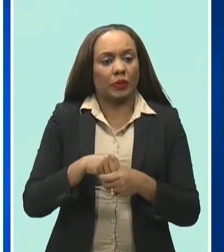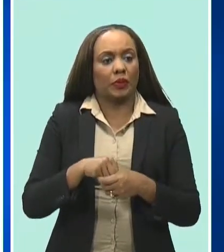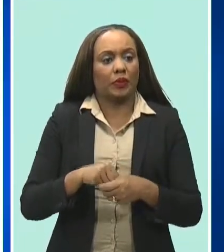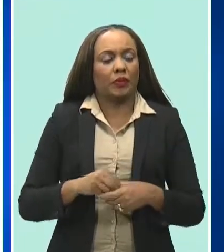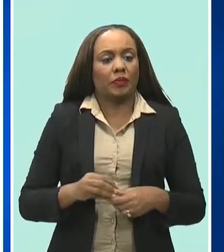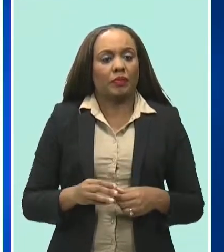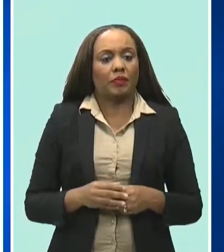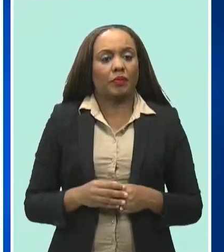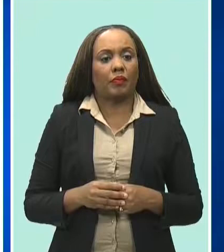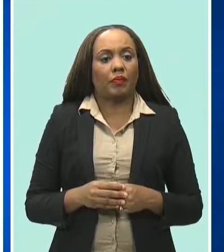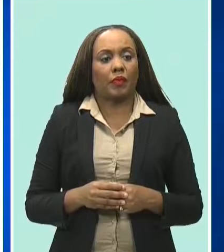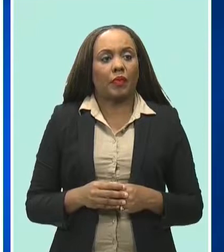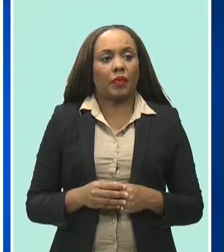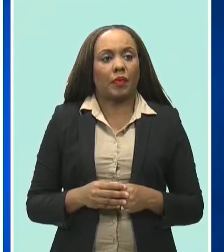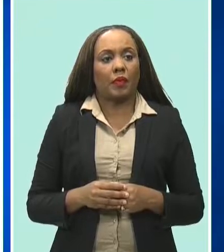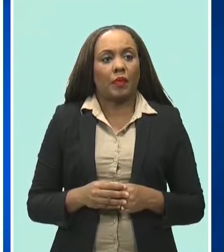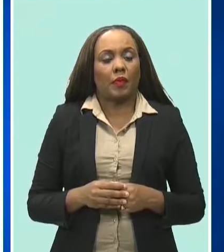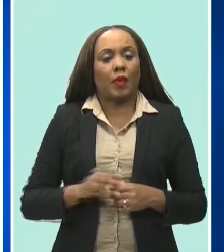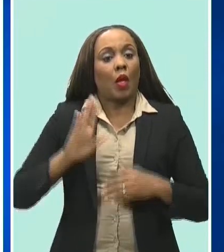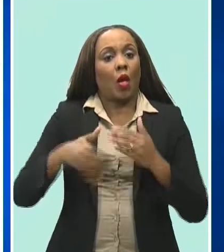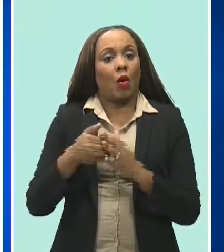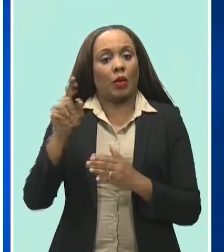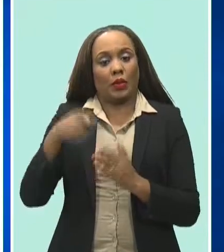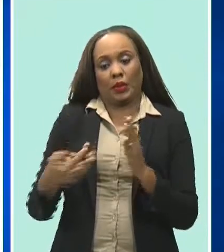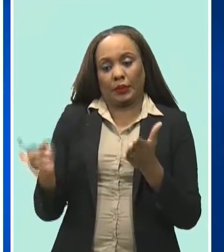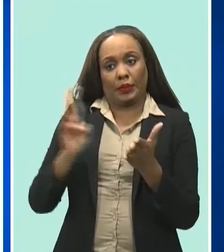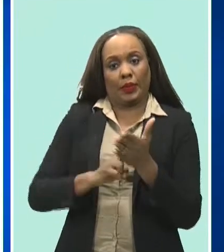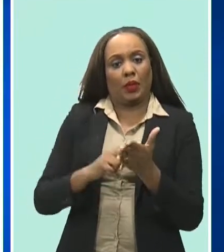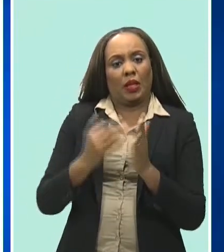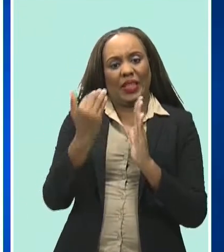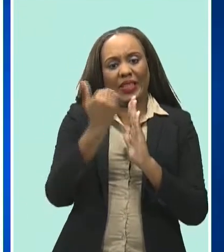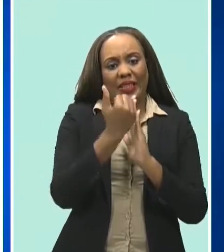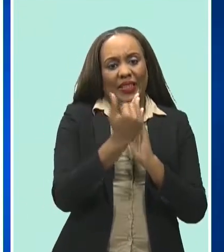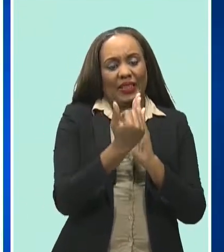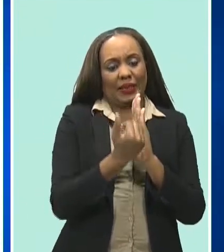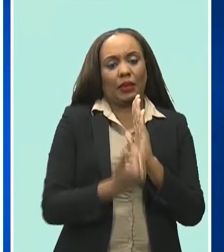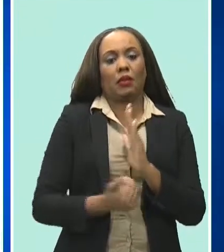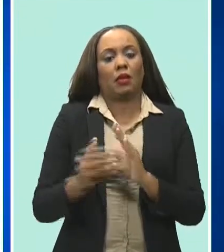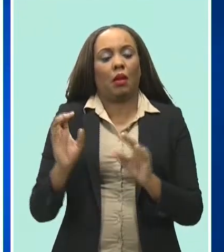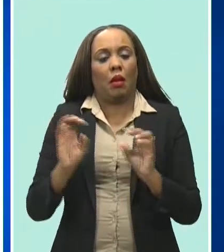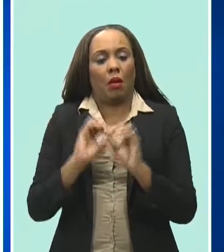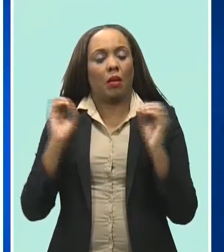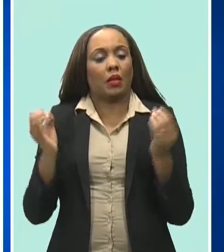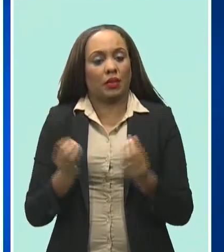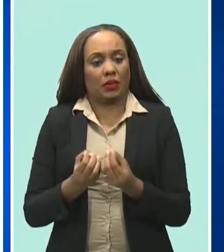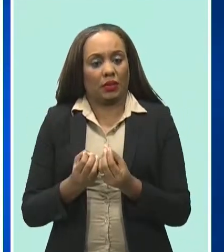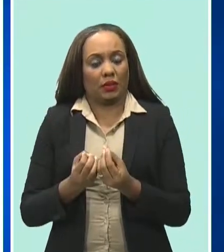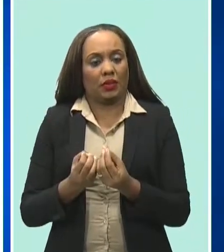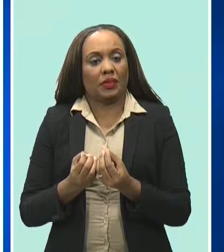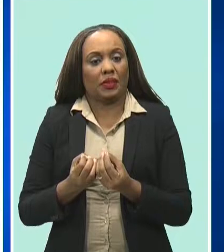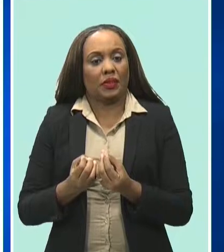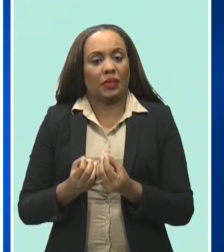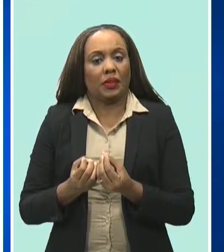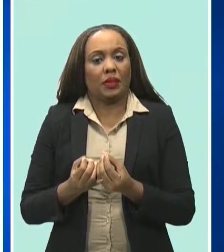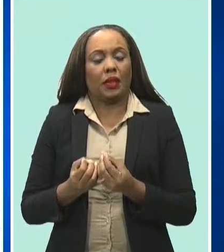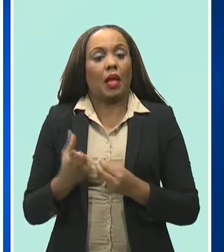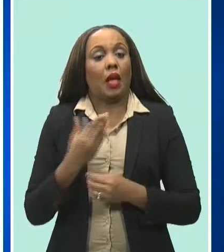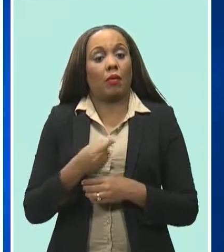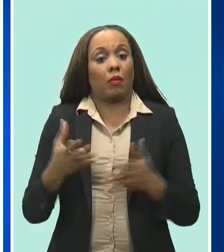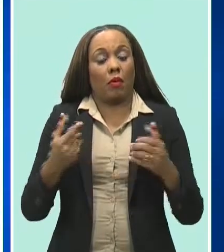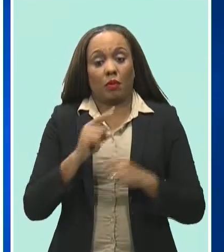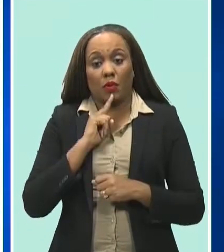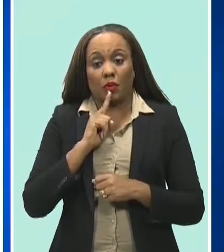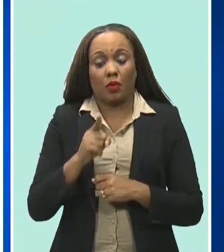a register of those organizations. We will be insisting on good